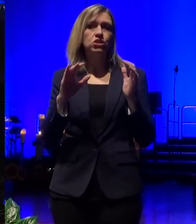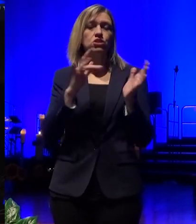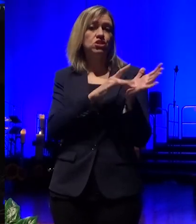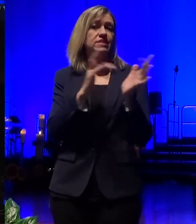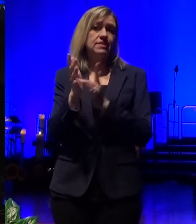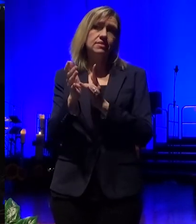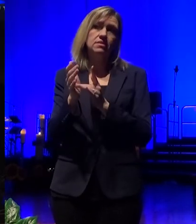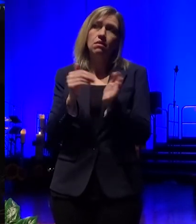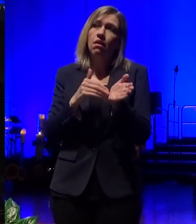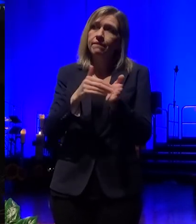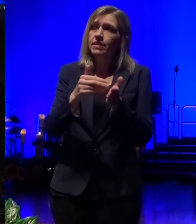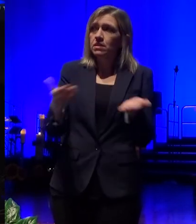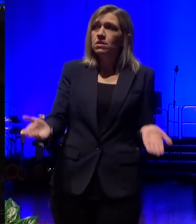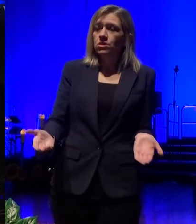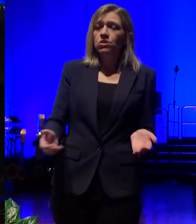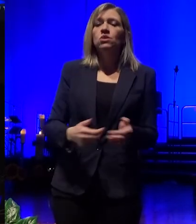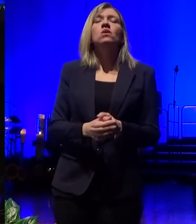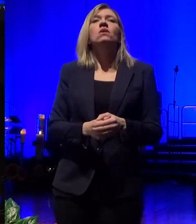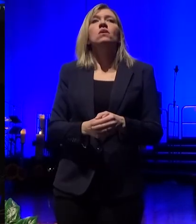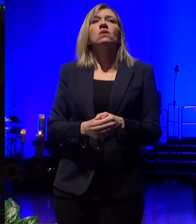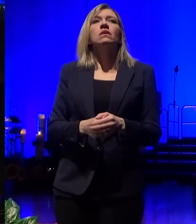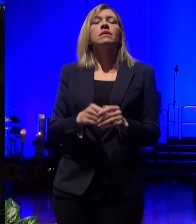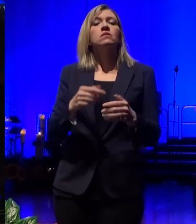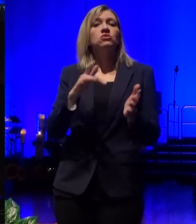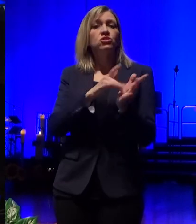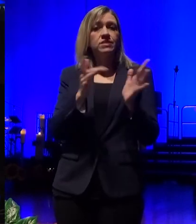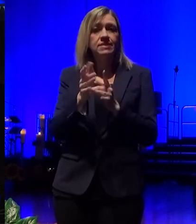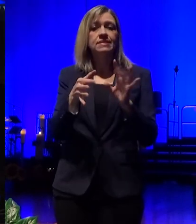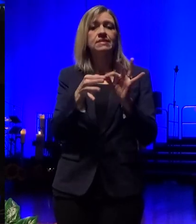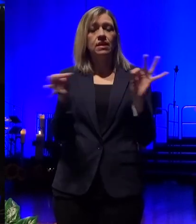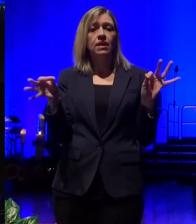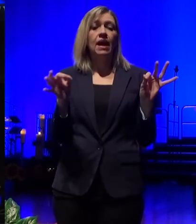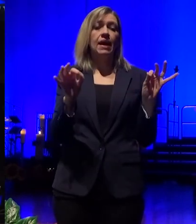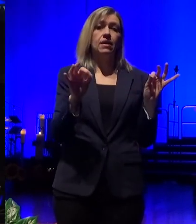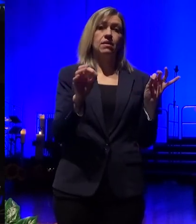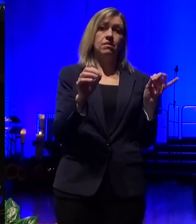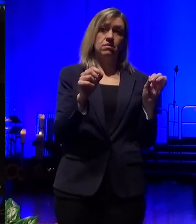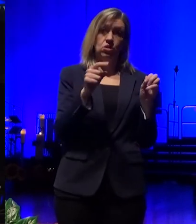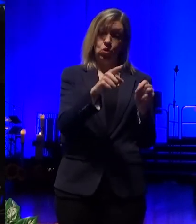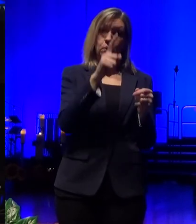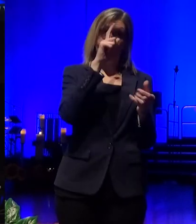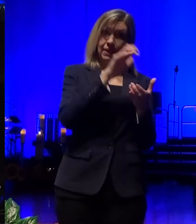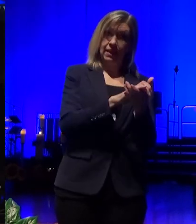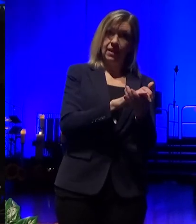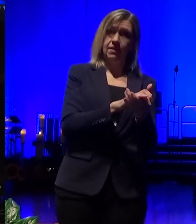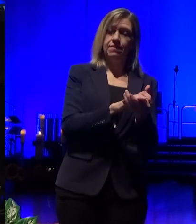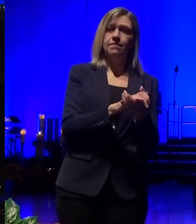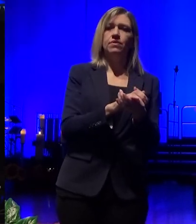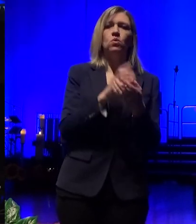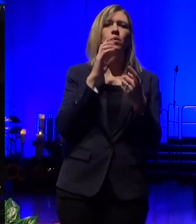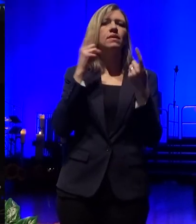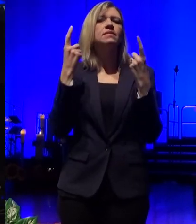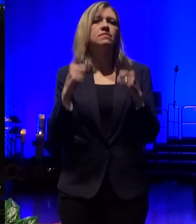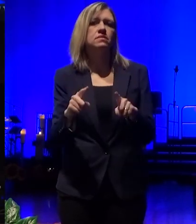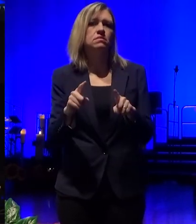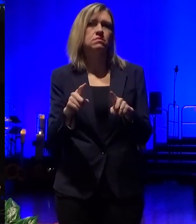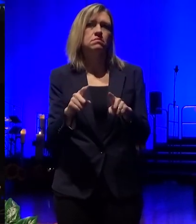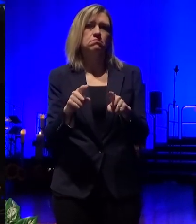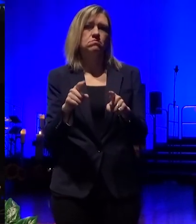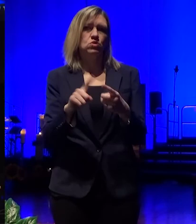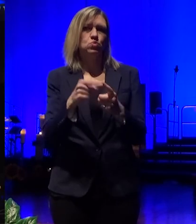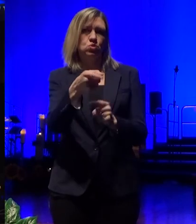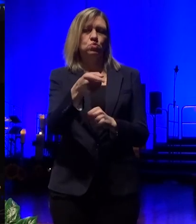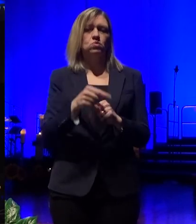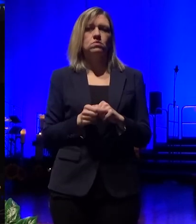teacher Jesus, often around here, who said, as ye believe, it is done unto you. And so